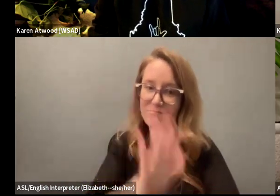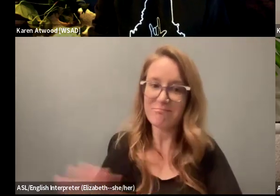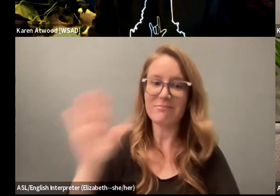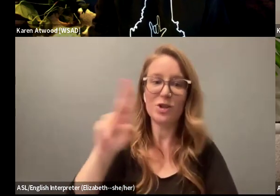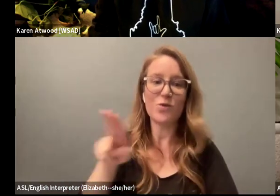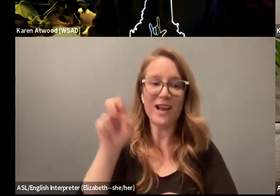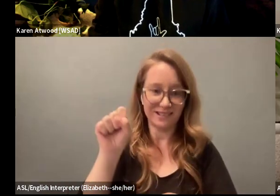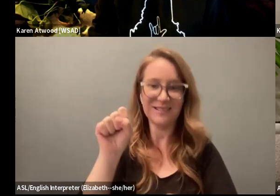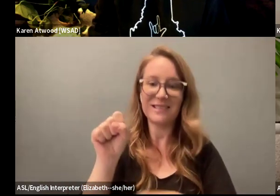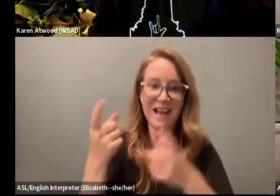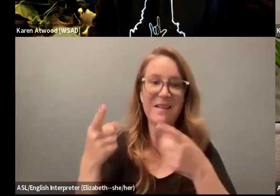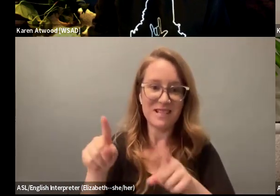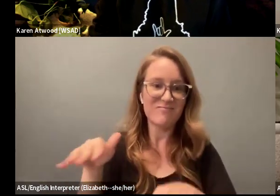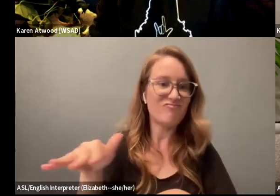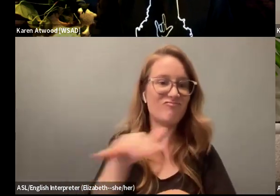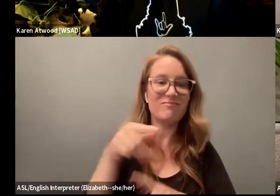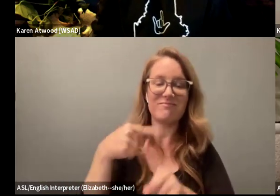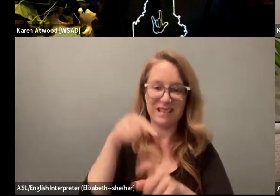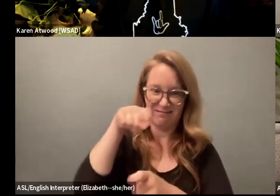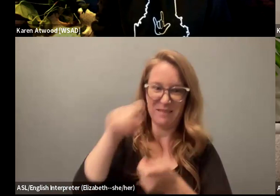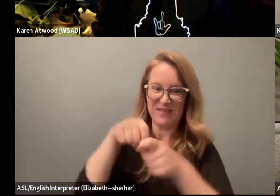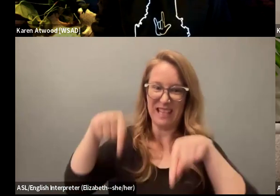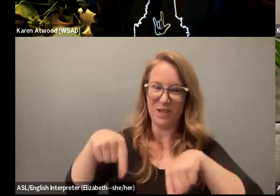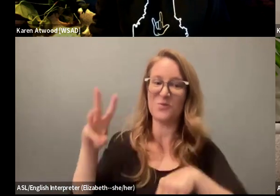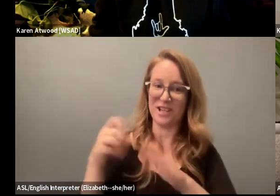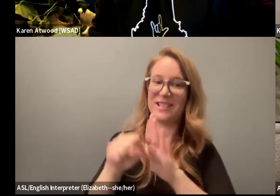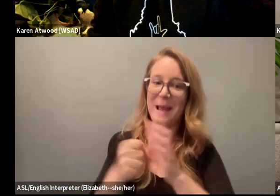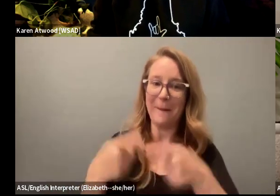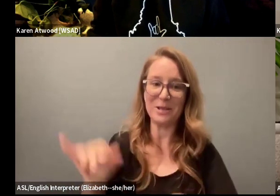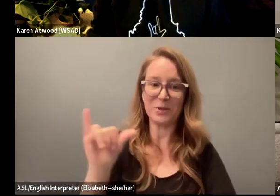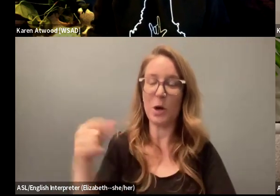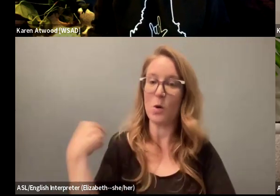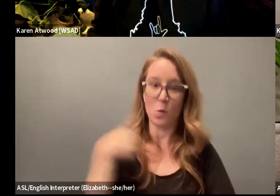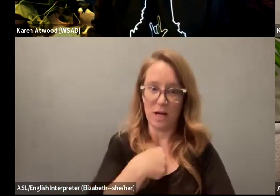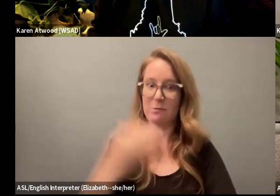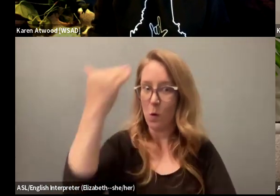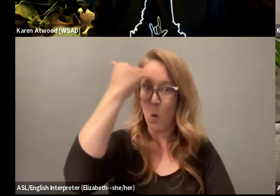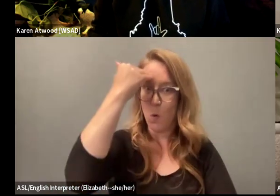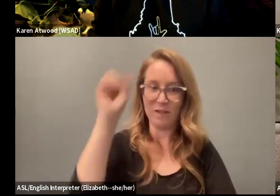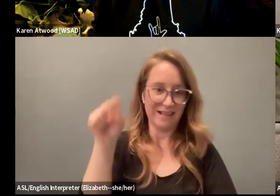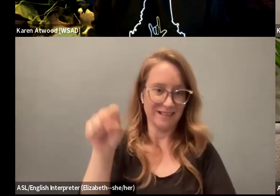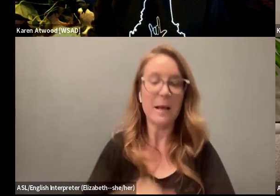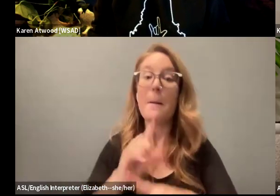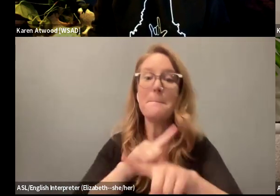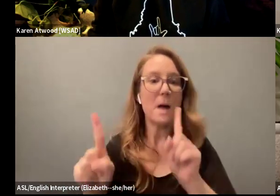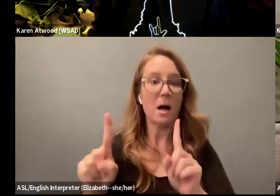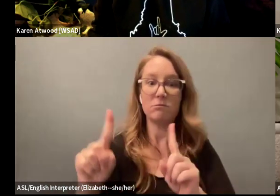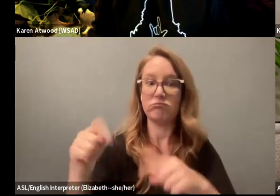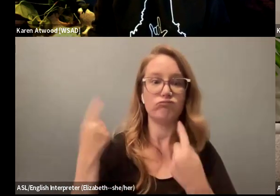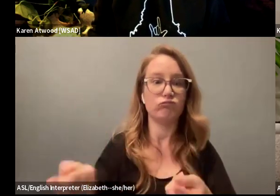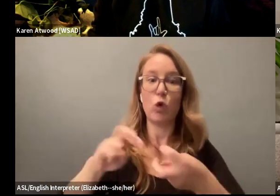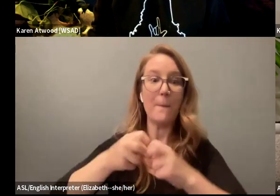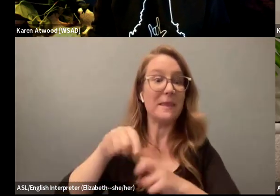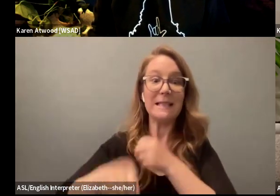country, as well as in Washington state. So we are very aware of it. But it has not been a problem